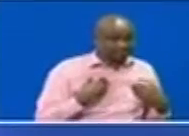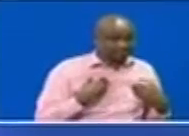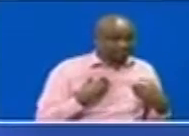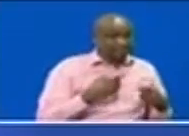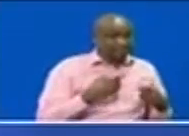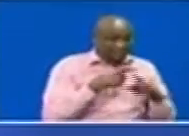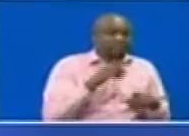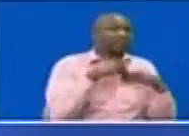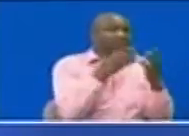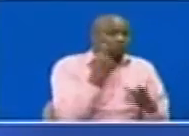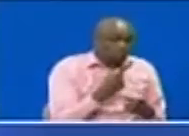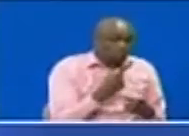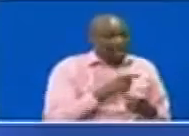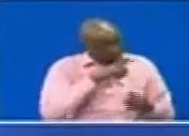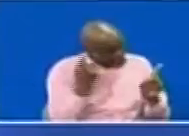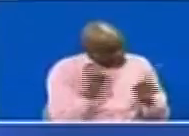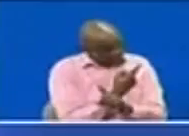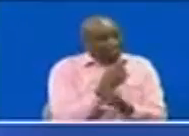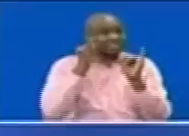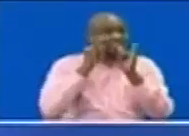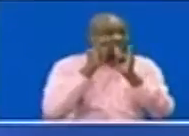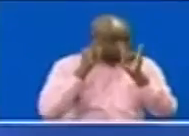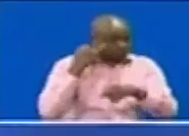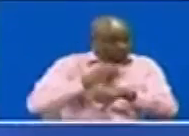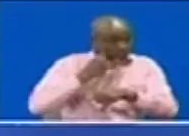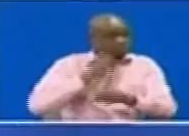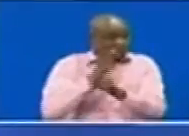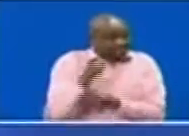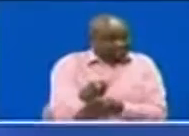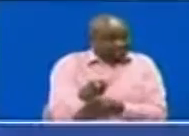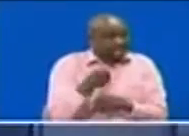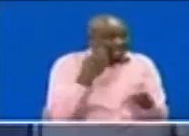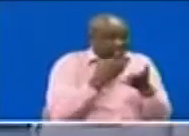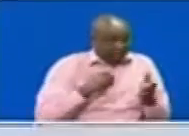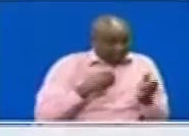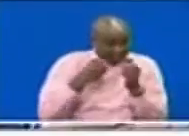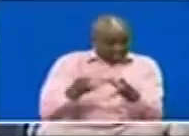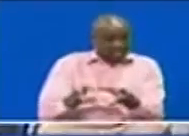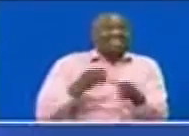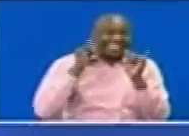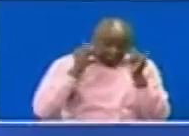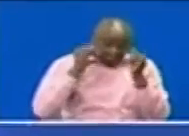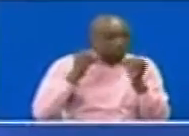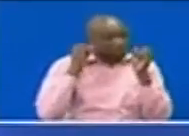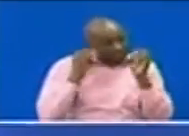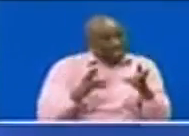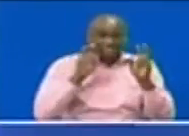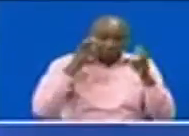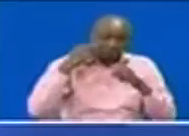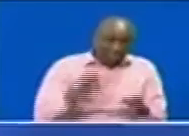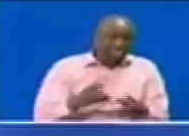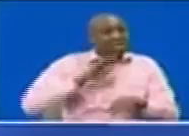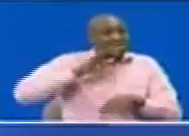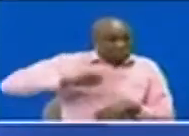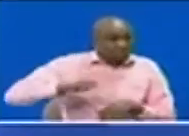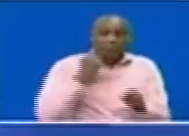but he gave them out to another institution to do that evidence. Uh-huh. A lot of these issues are still pending. We are still